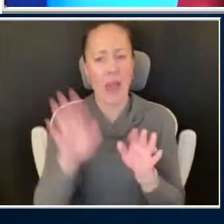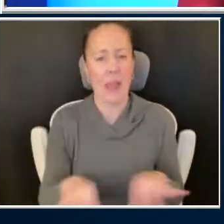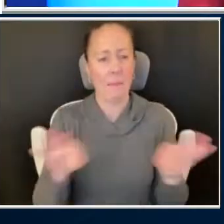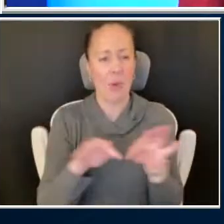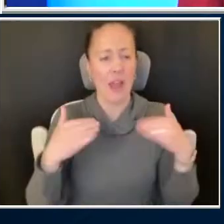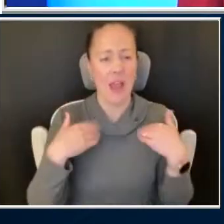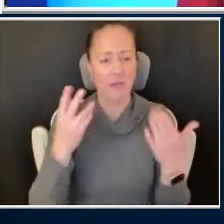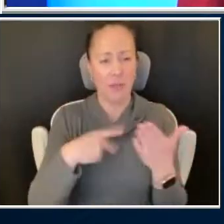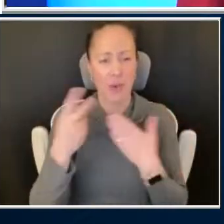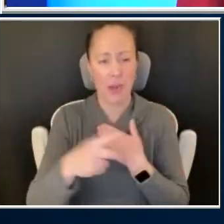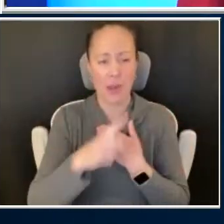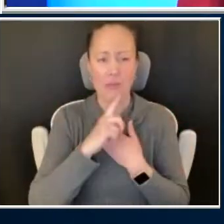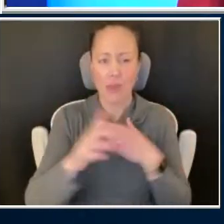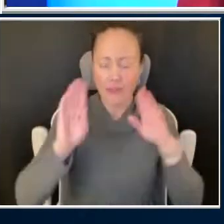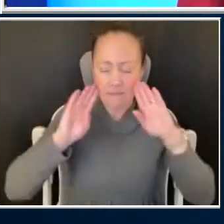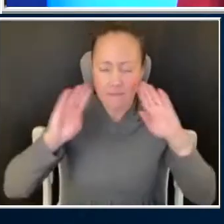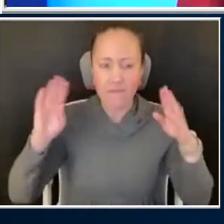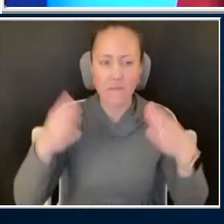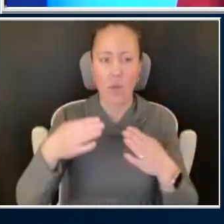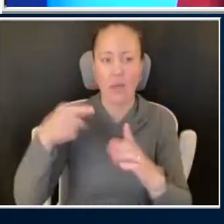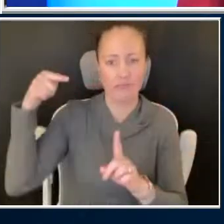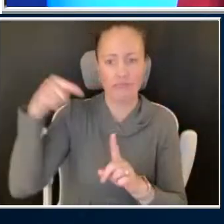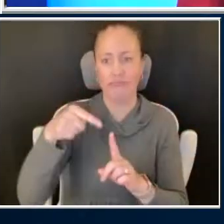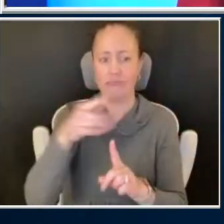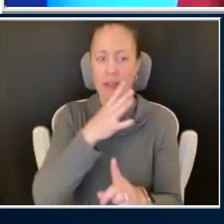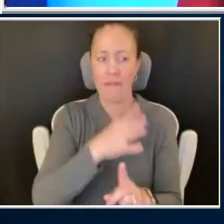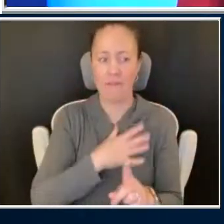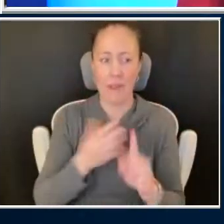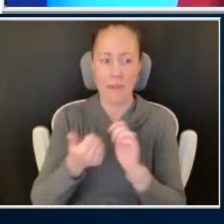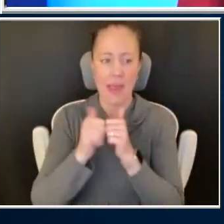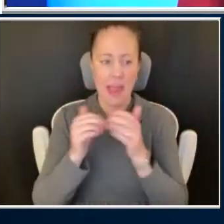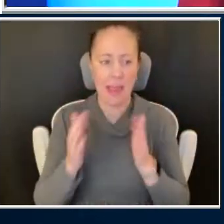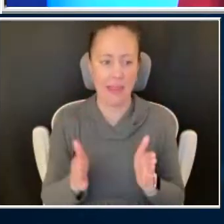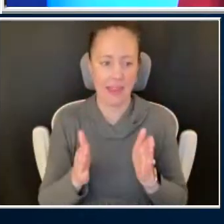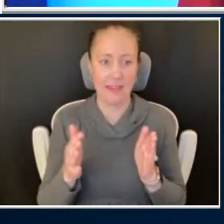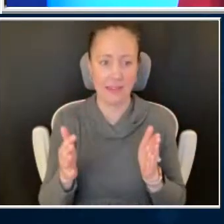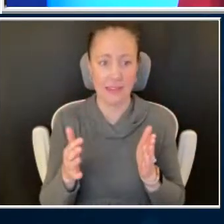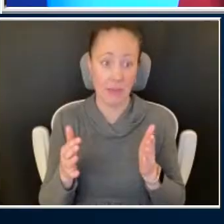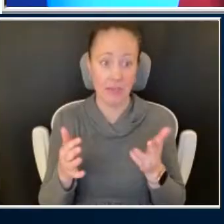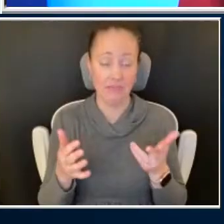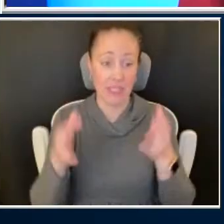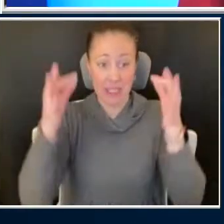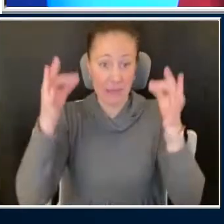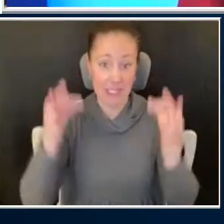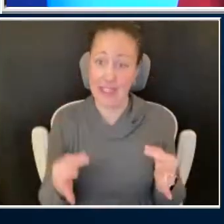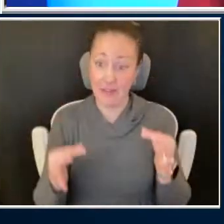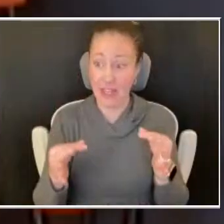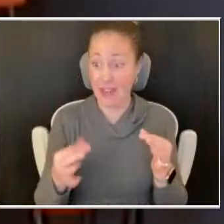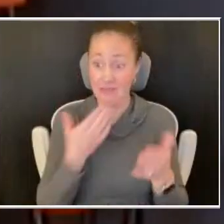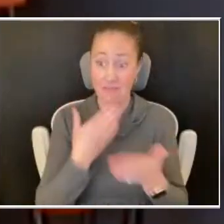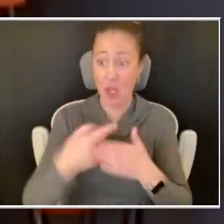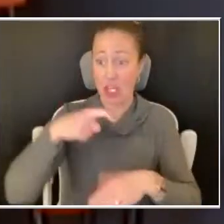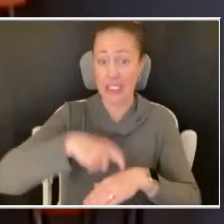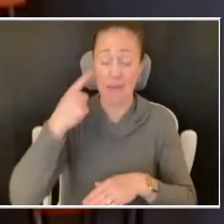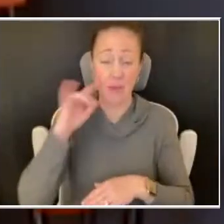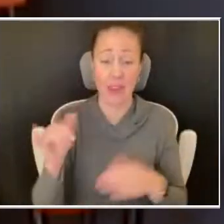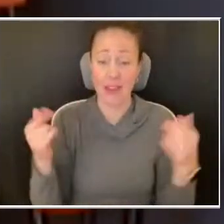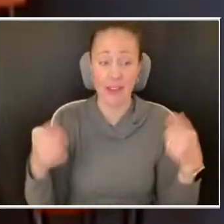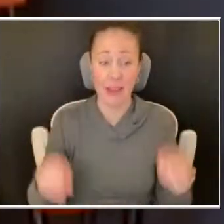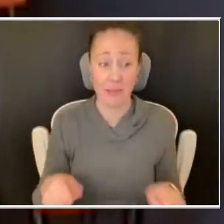focuses specifically on female athletes? Certainly it was about time that this came around.